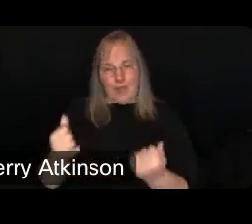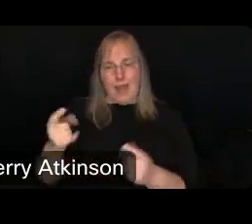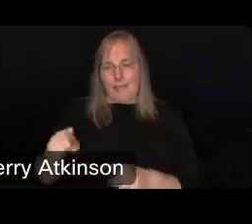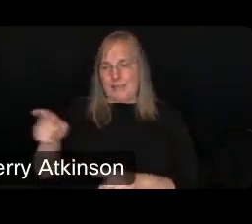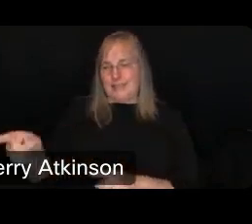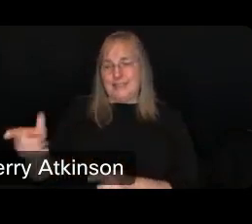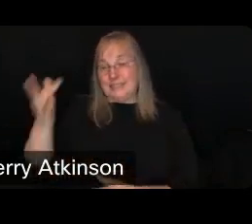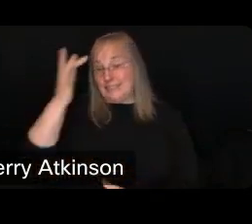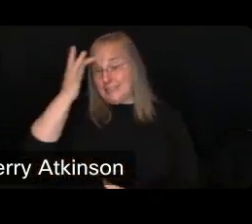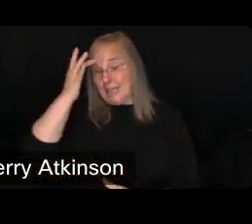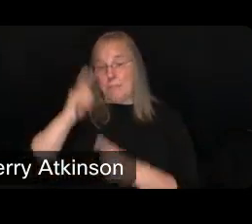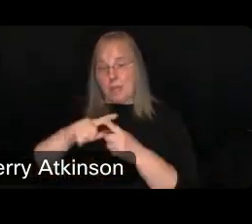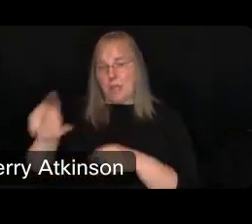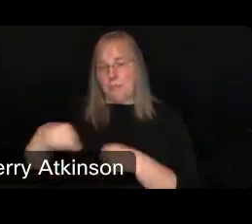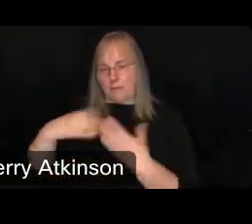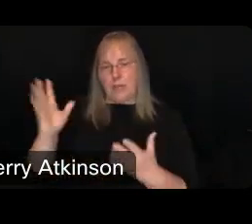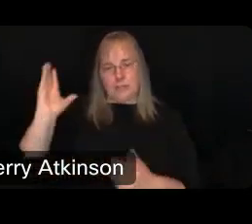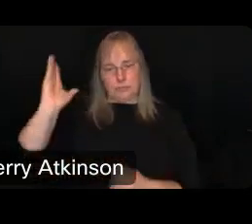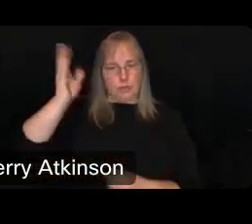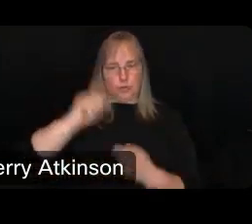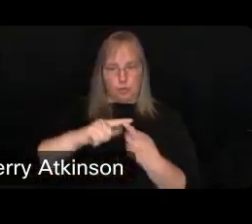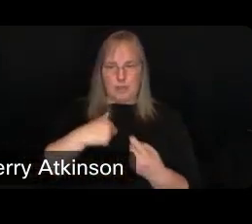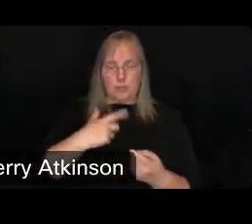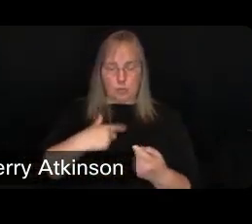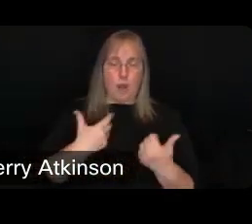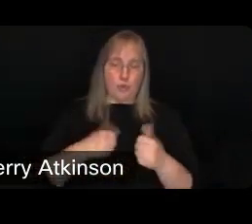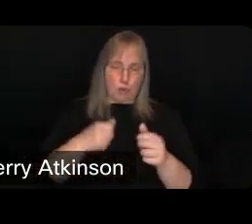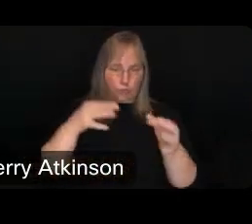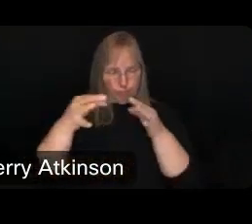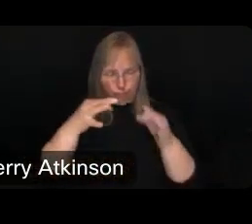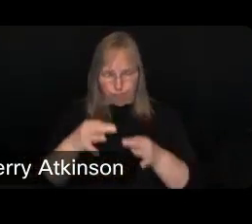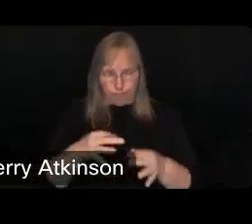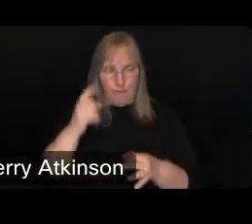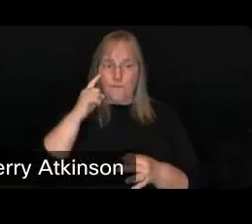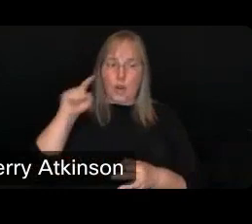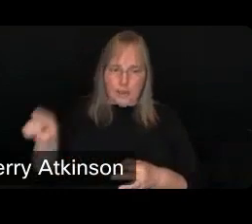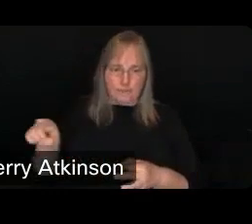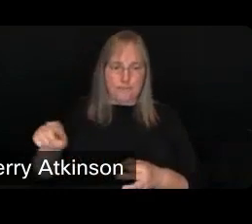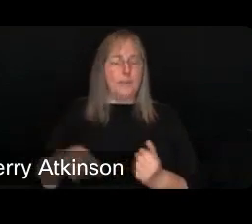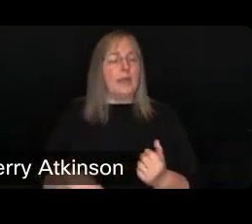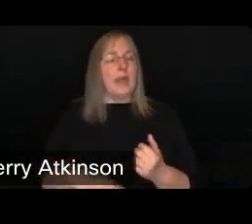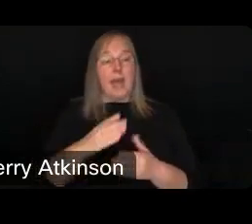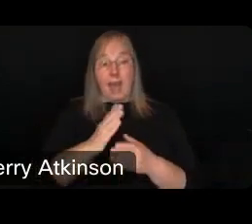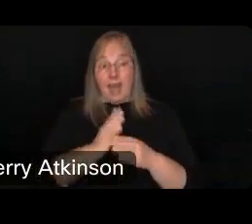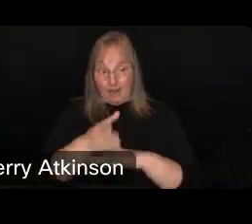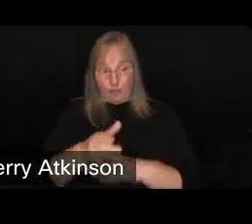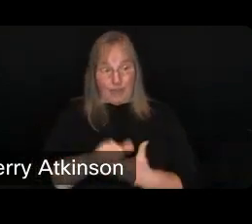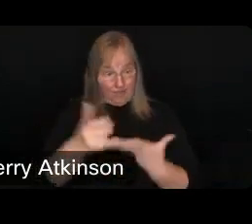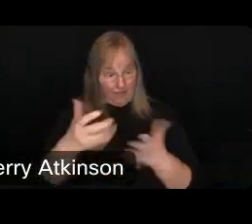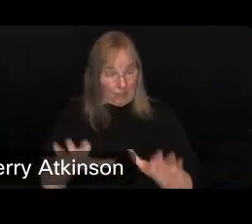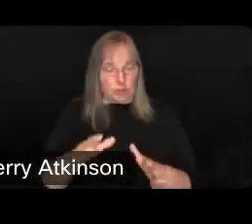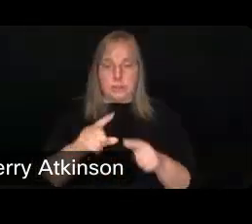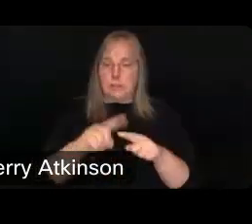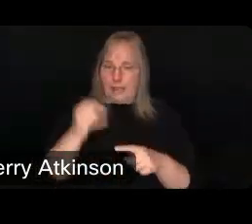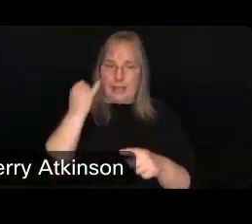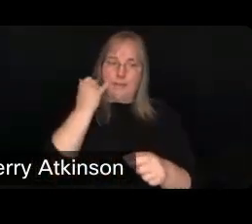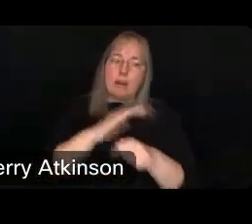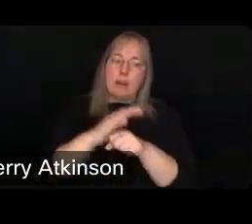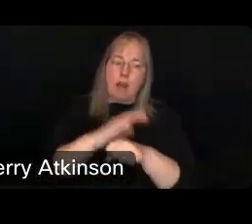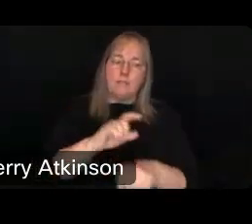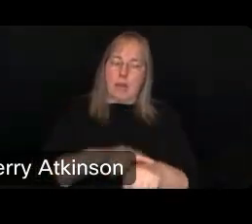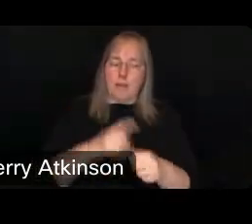the presentation, so I will try to go over this for him. And at the end of that, depending on whether we have time, we may skip